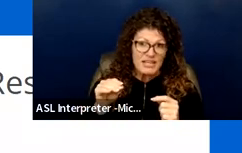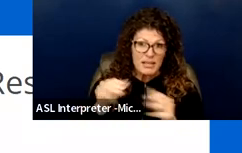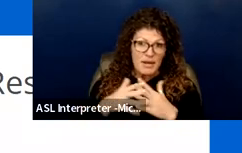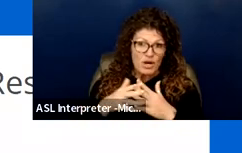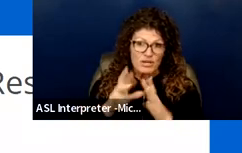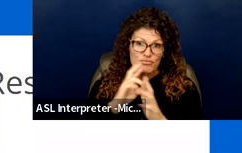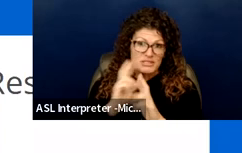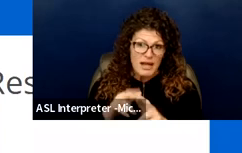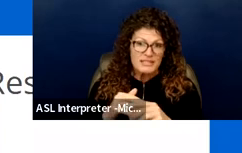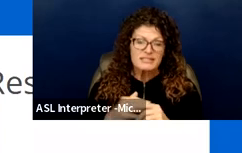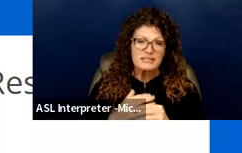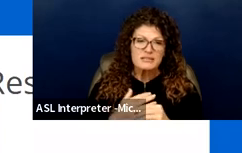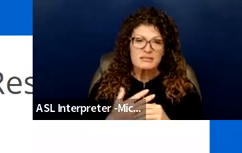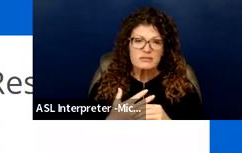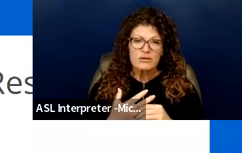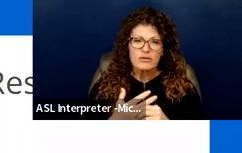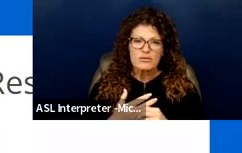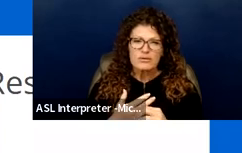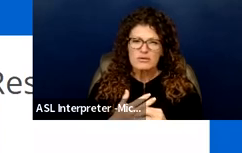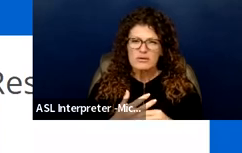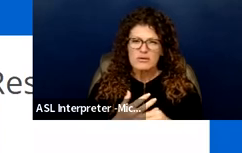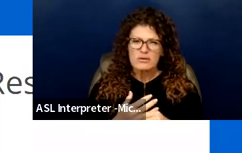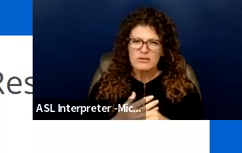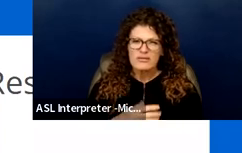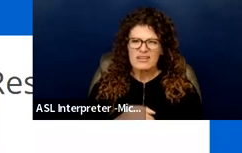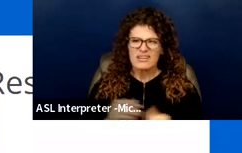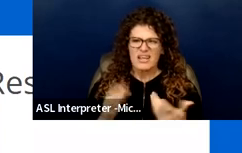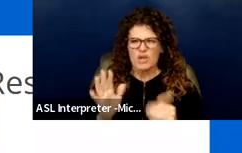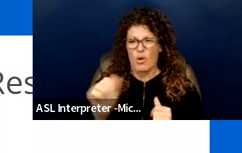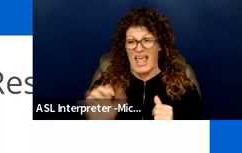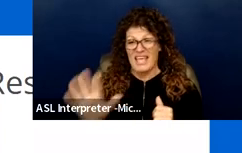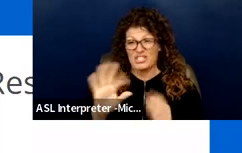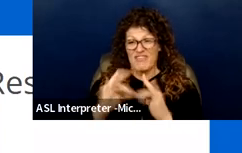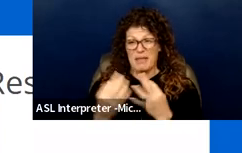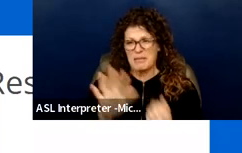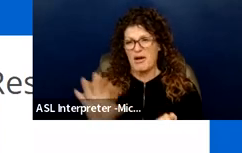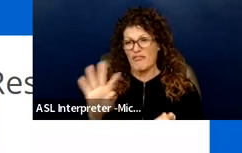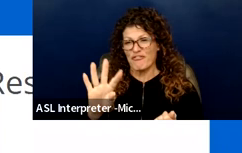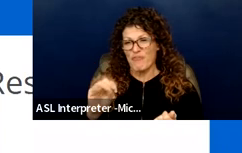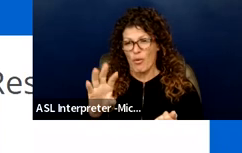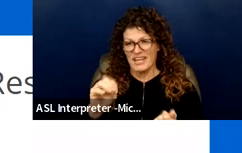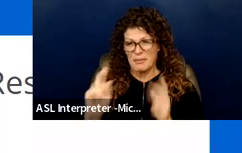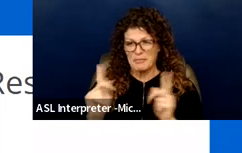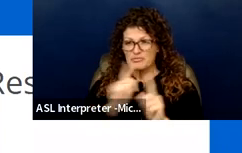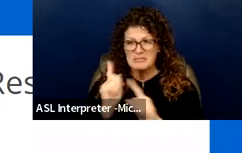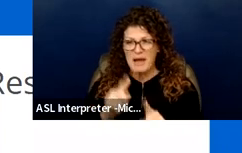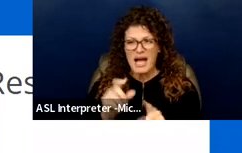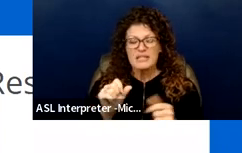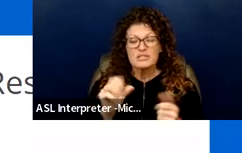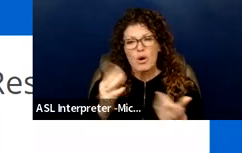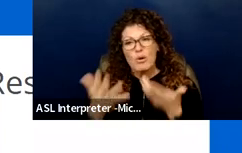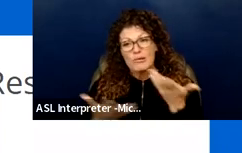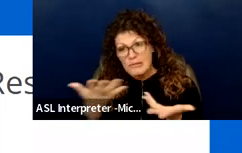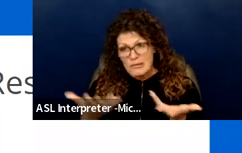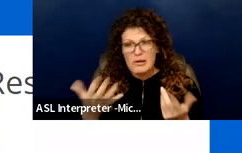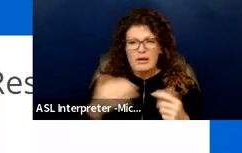respondents. Remember, that's approximately 40 responses for Asian families, so we do want to take all of this with a grain of salt. This is not